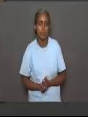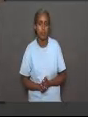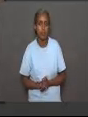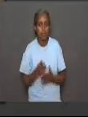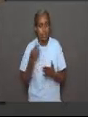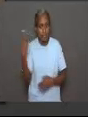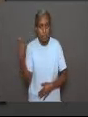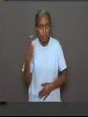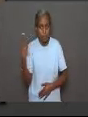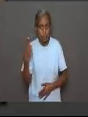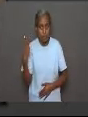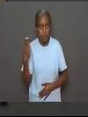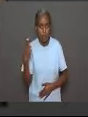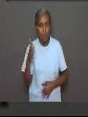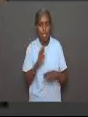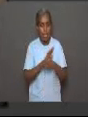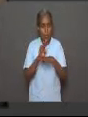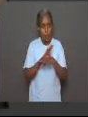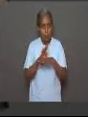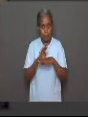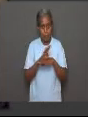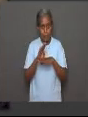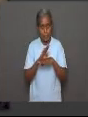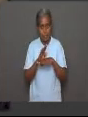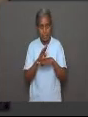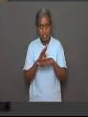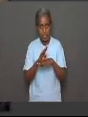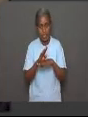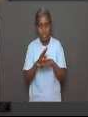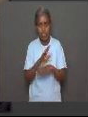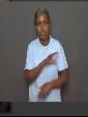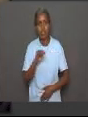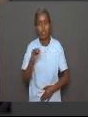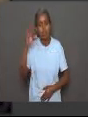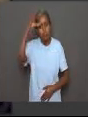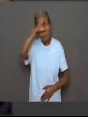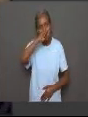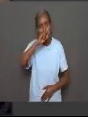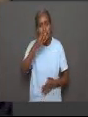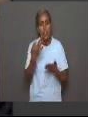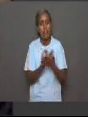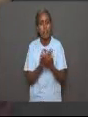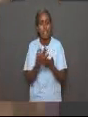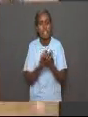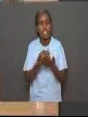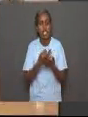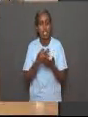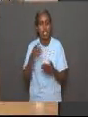It can be used by business analysts to predict financial cycles.